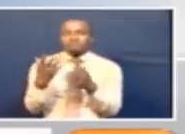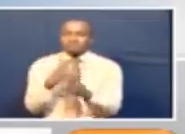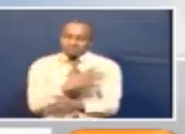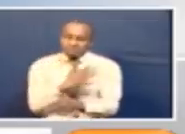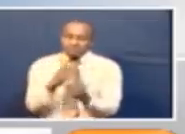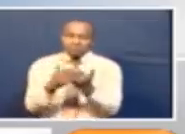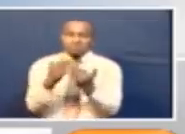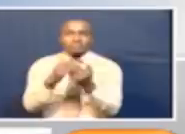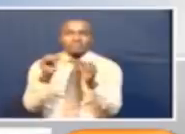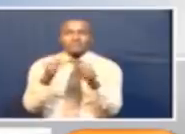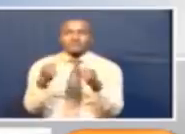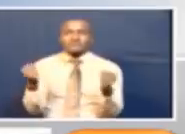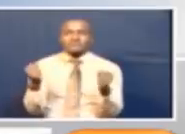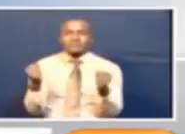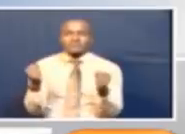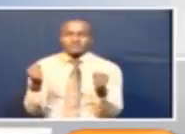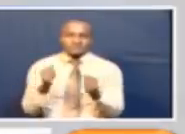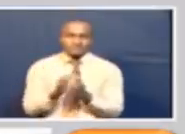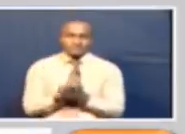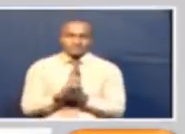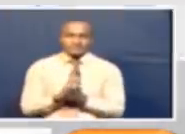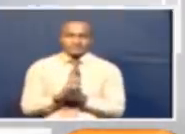deliver universal health care as at now.